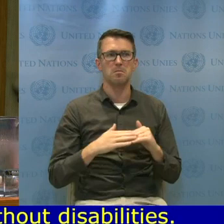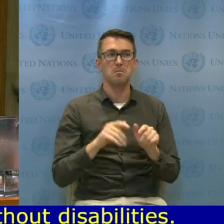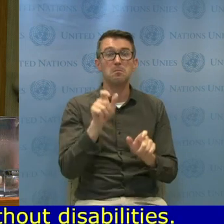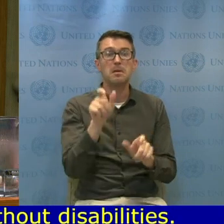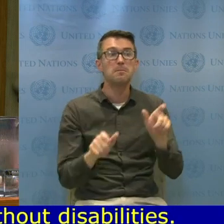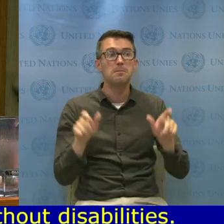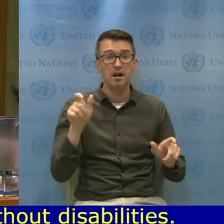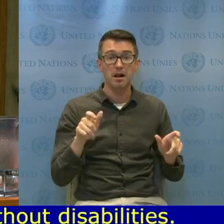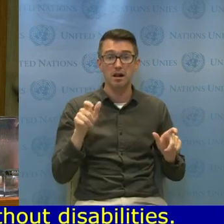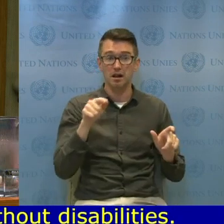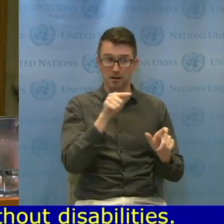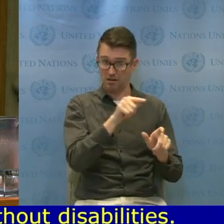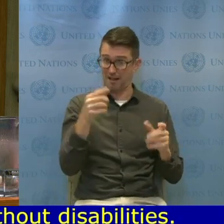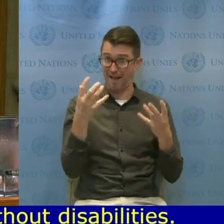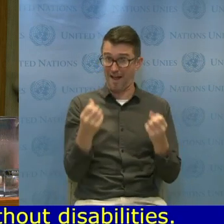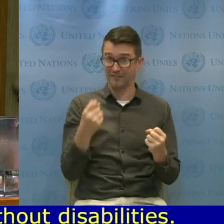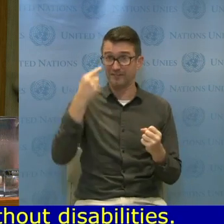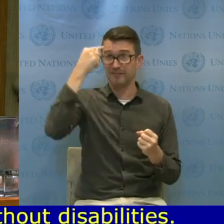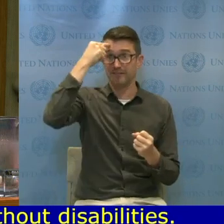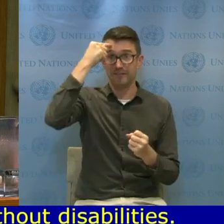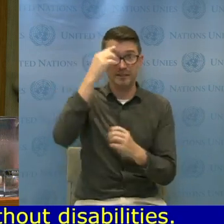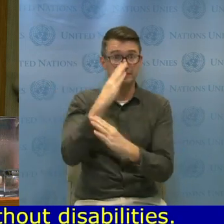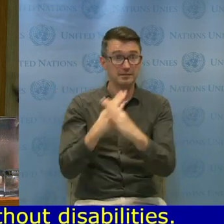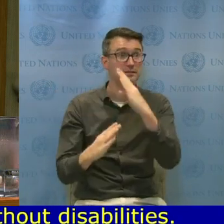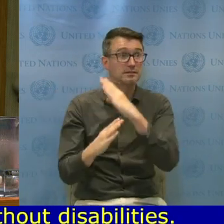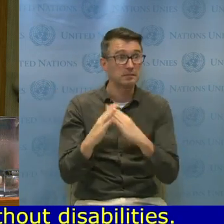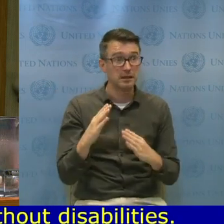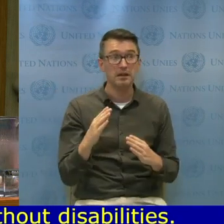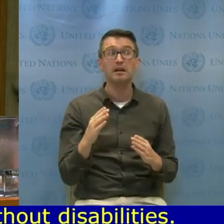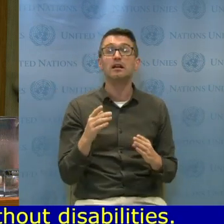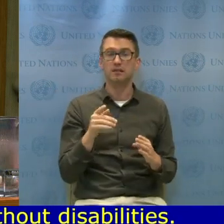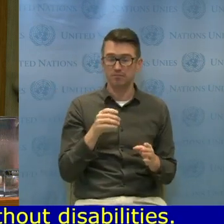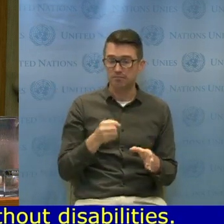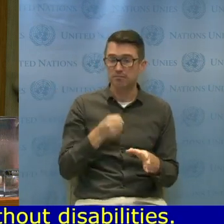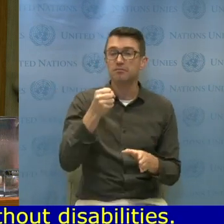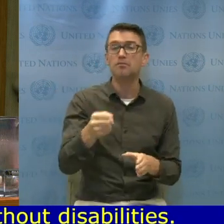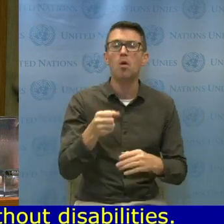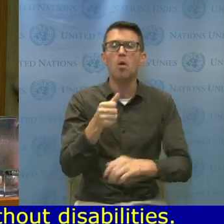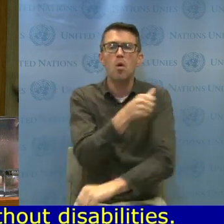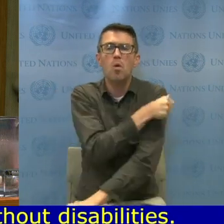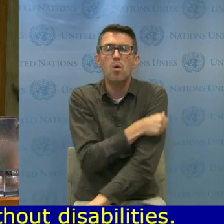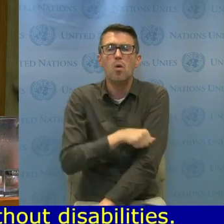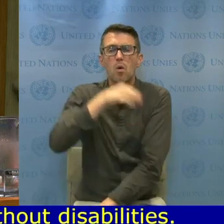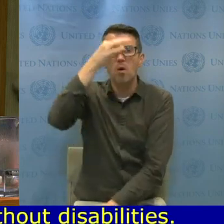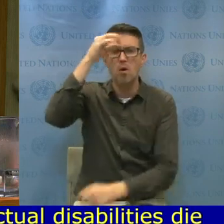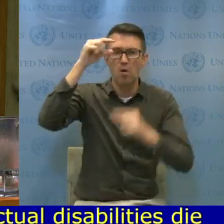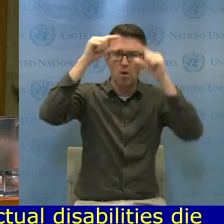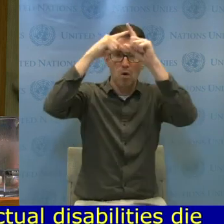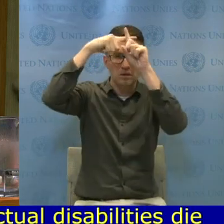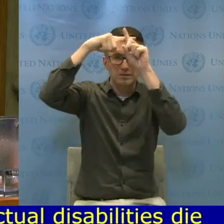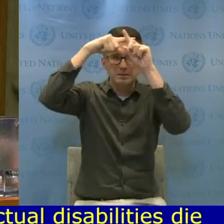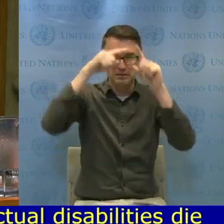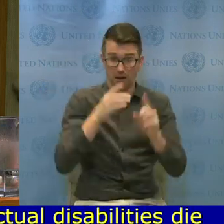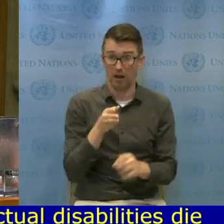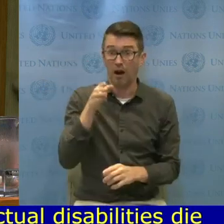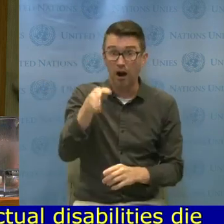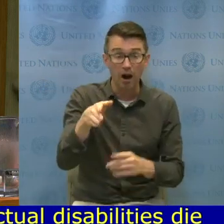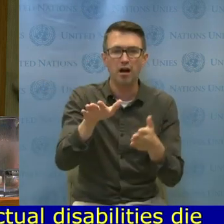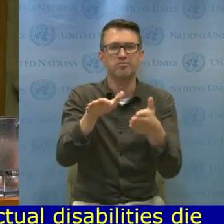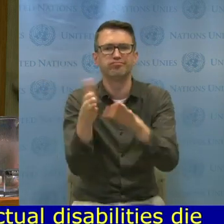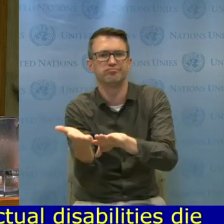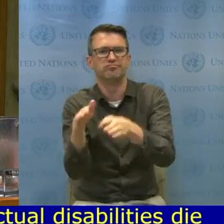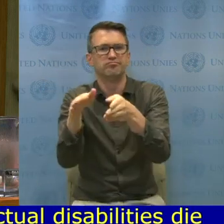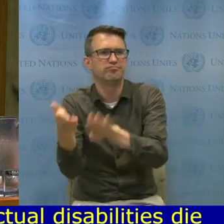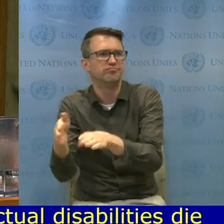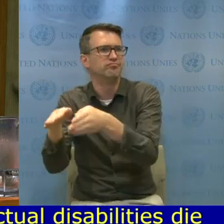die in hospitals from avoidable causes. We often do not get the right health care when we need it. One of the reasons for this is because